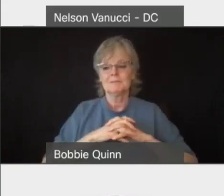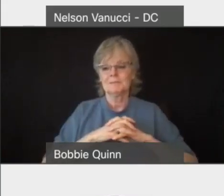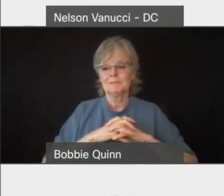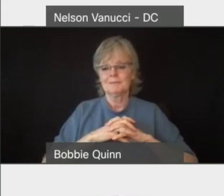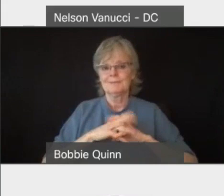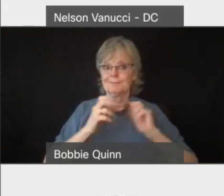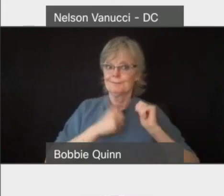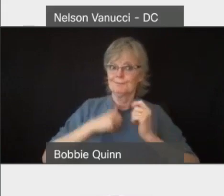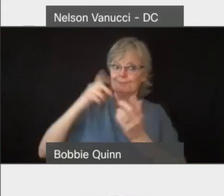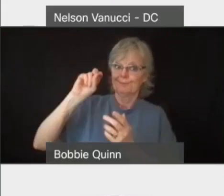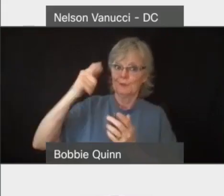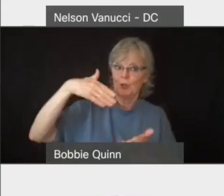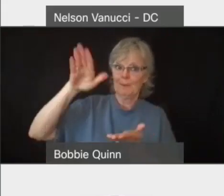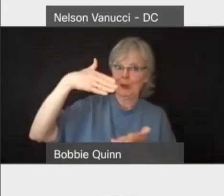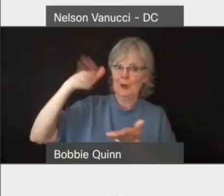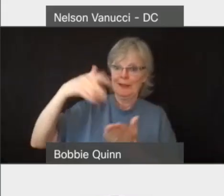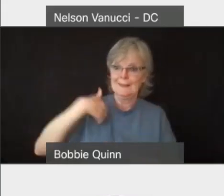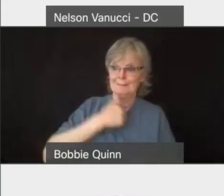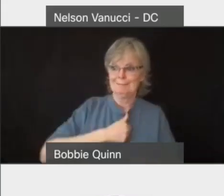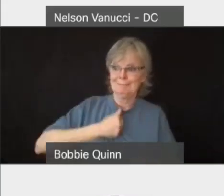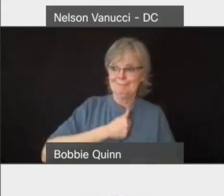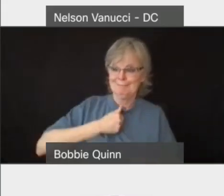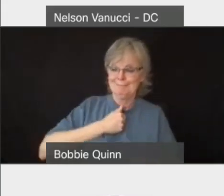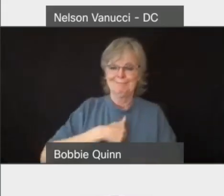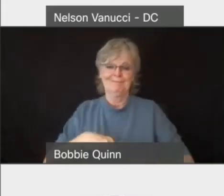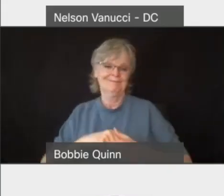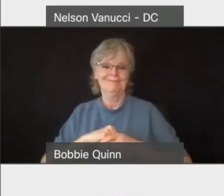Sorry, I apologize for the dog barking.